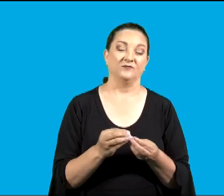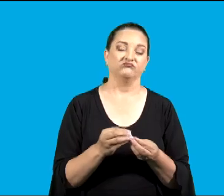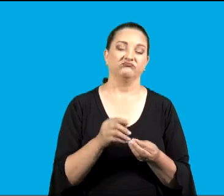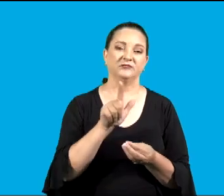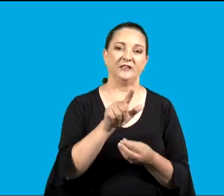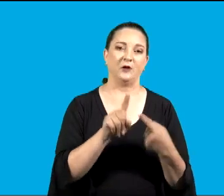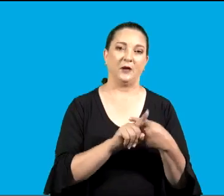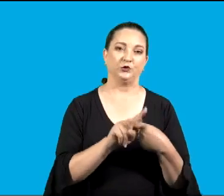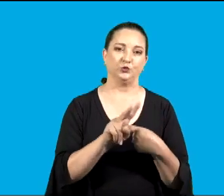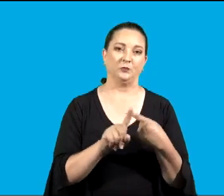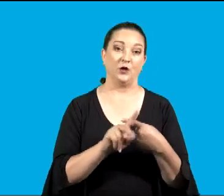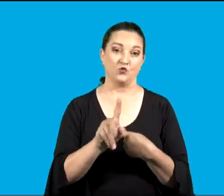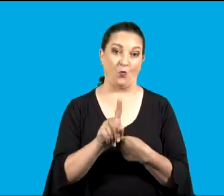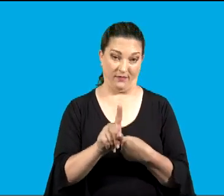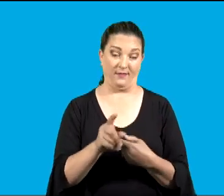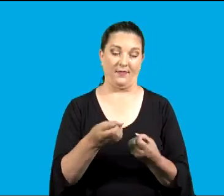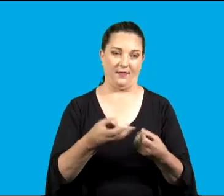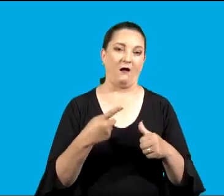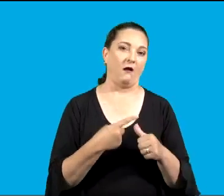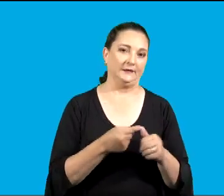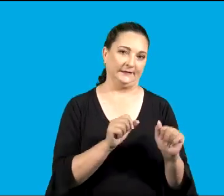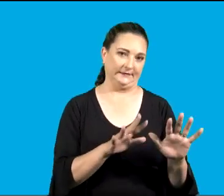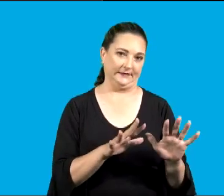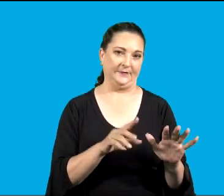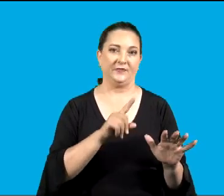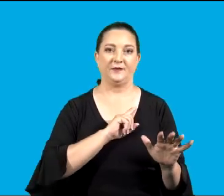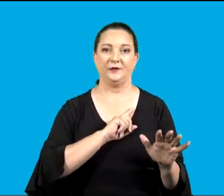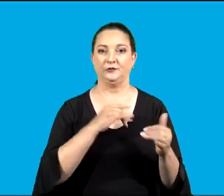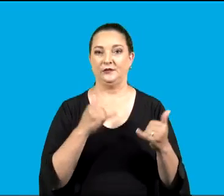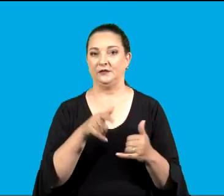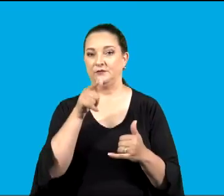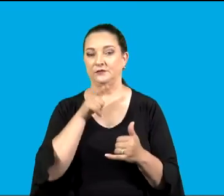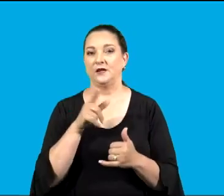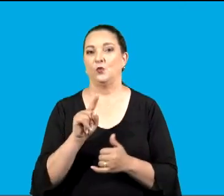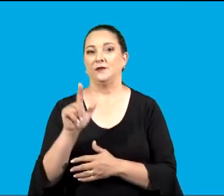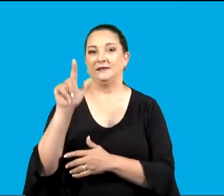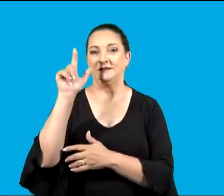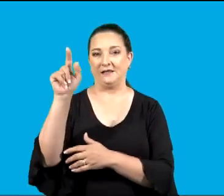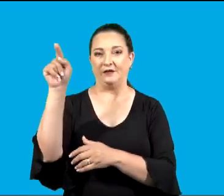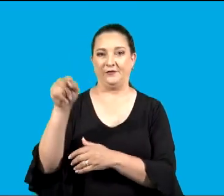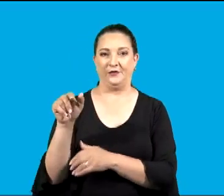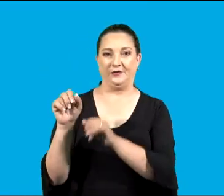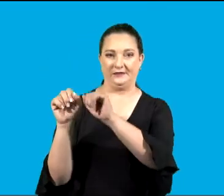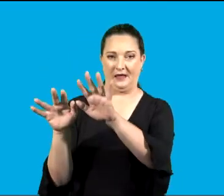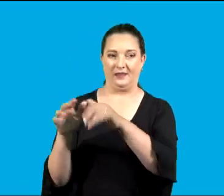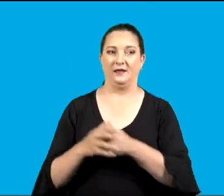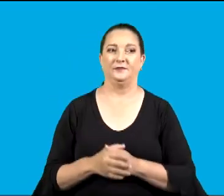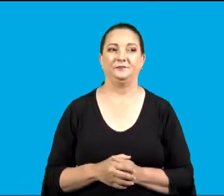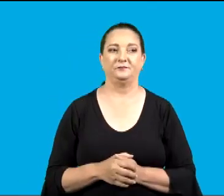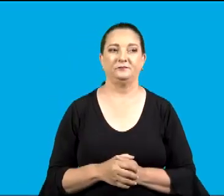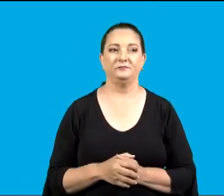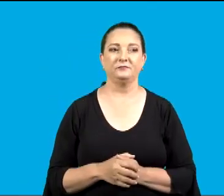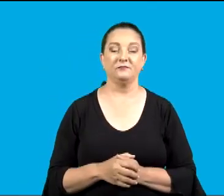this by 7/10. And then I'll now say, I want